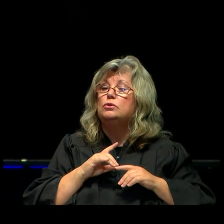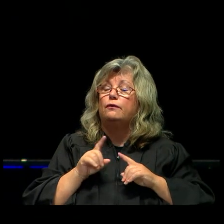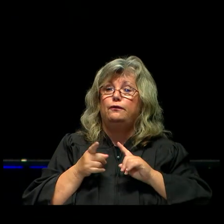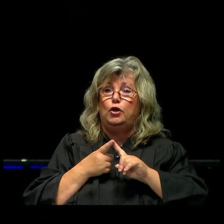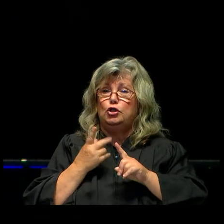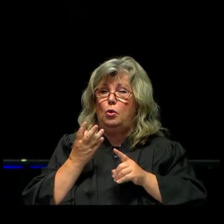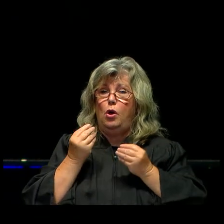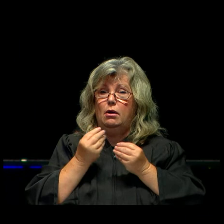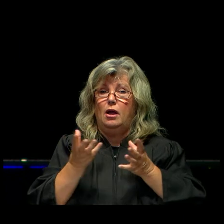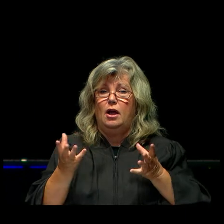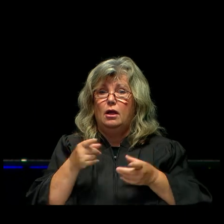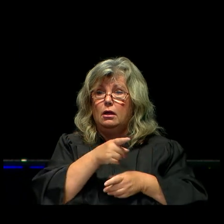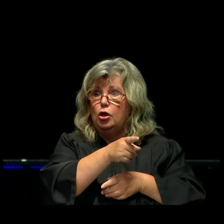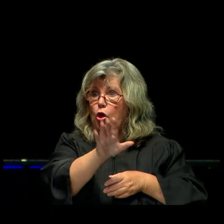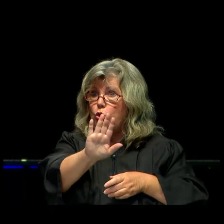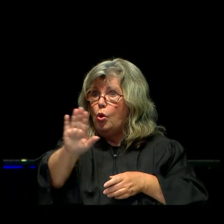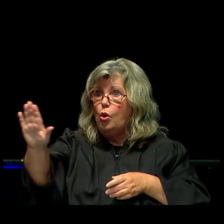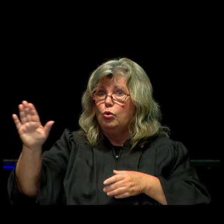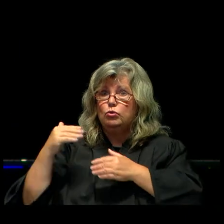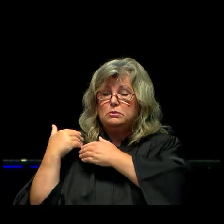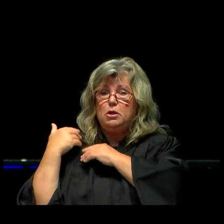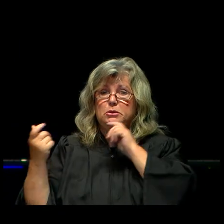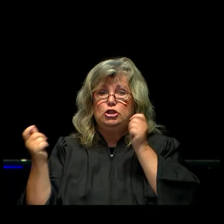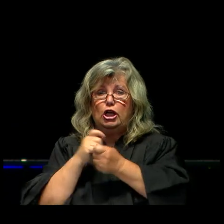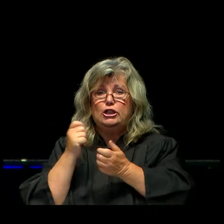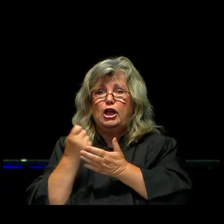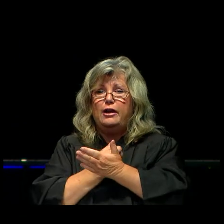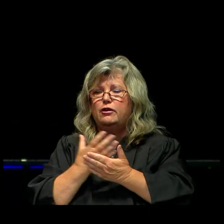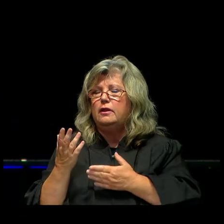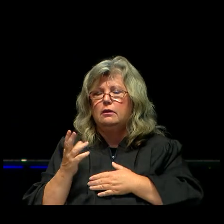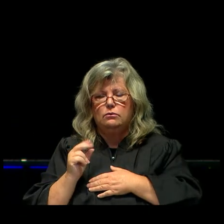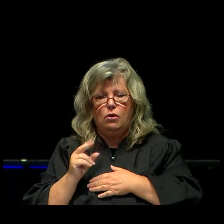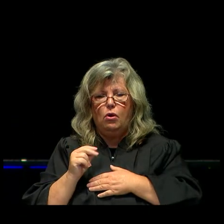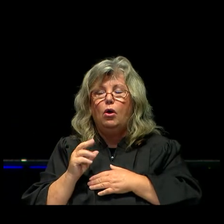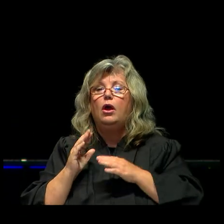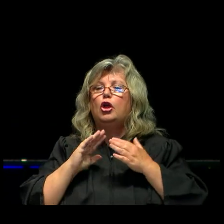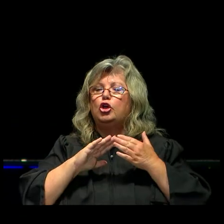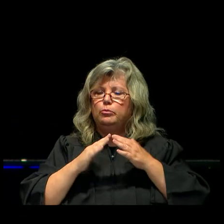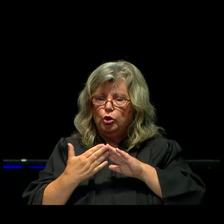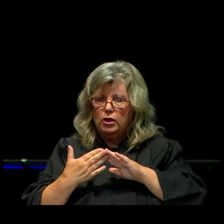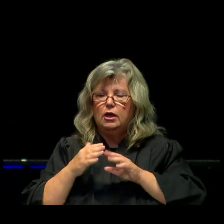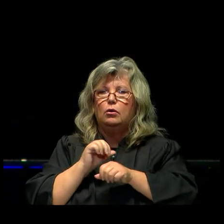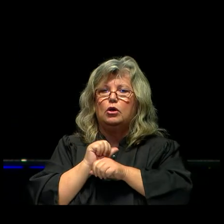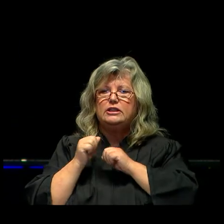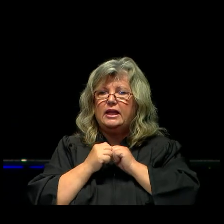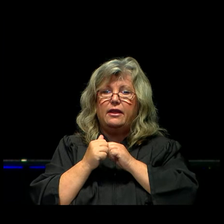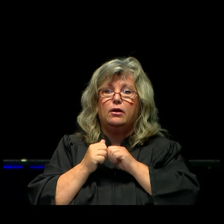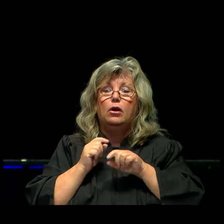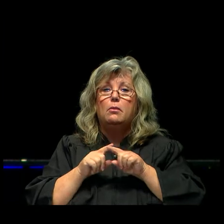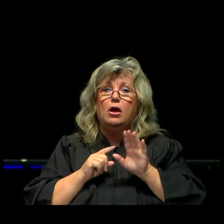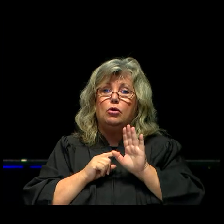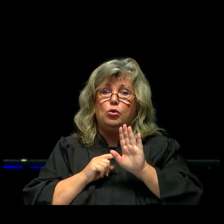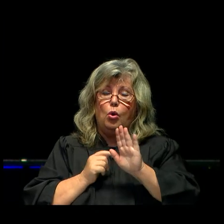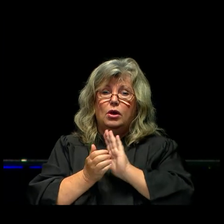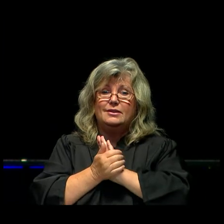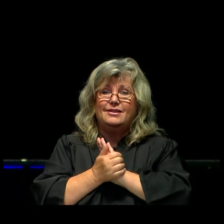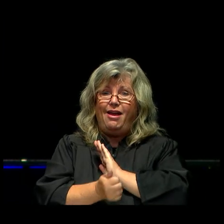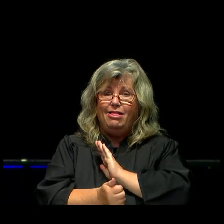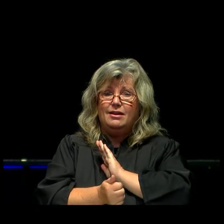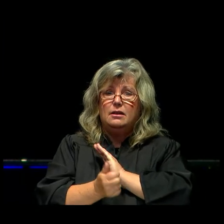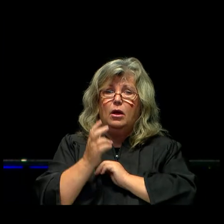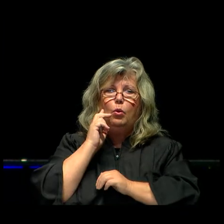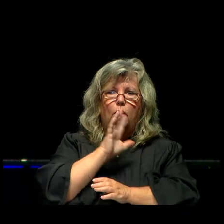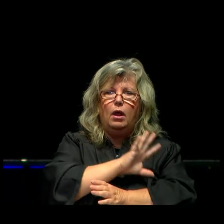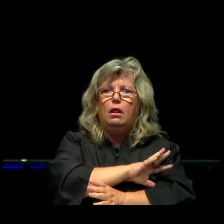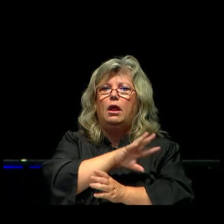responsibility to change everything. Obviously, we'll do it as a community, but you will bring your talents to bear. I